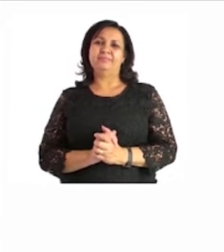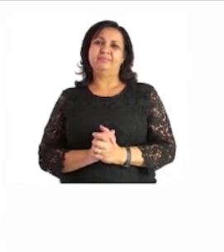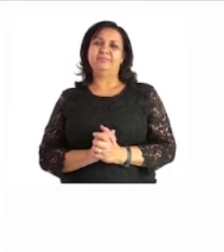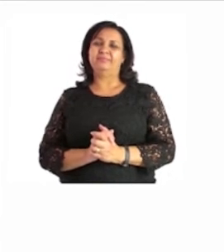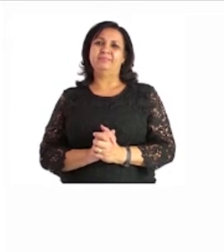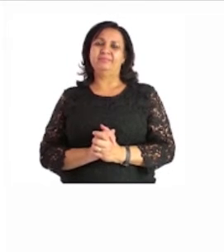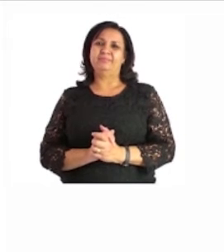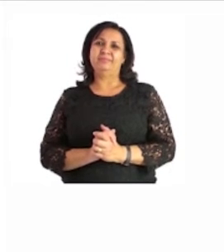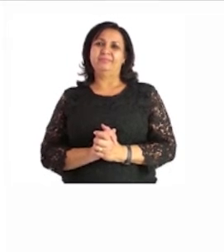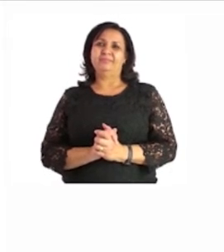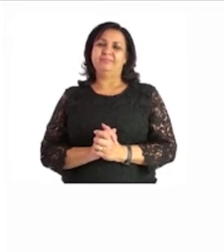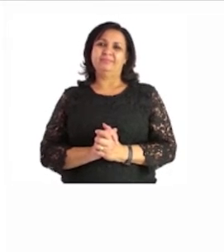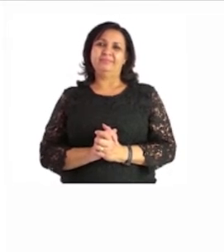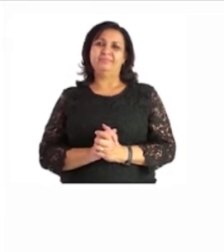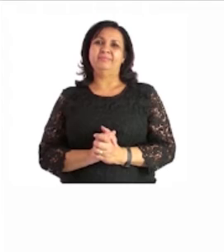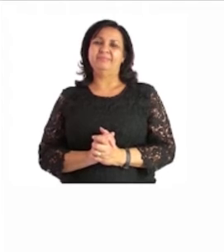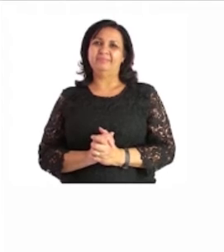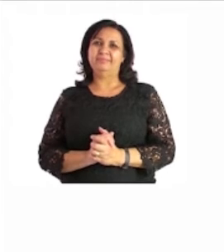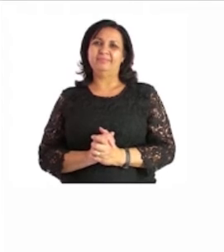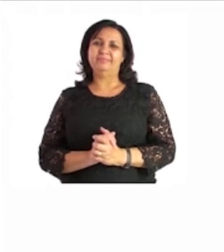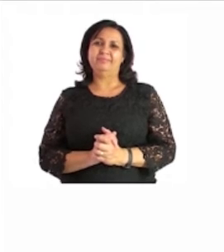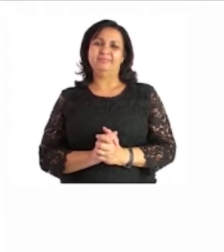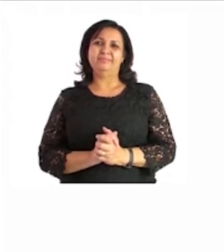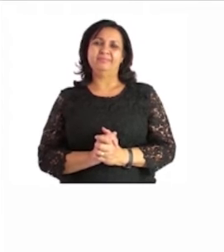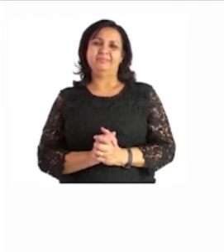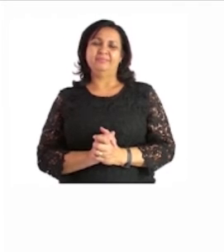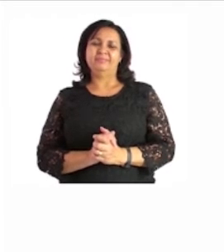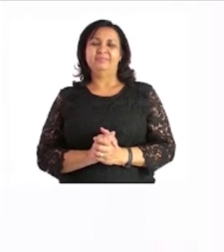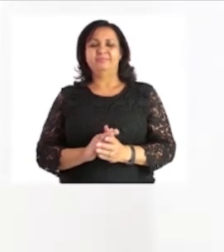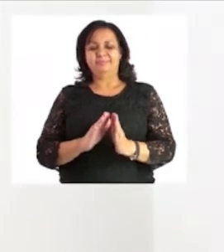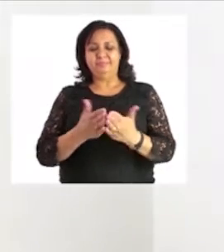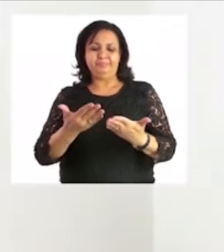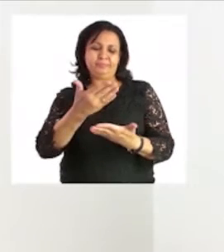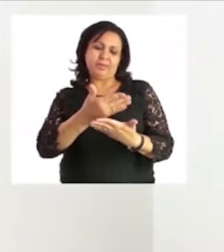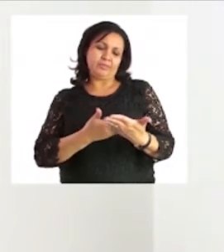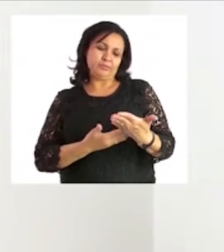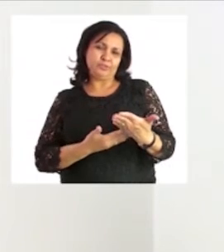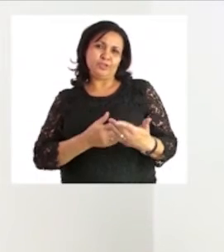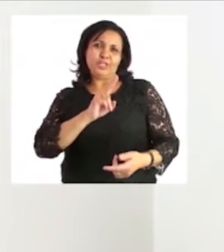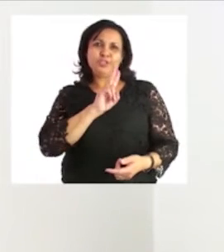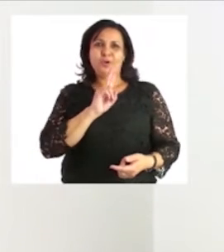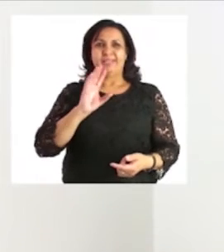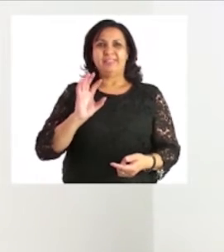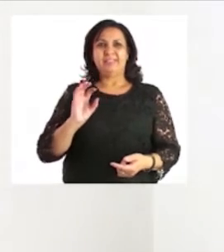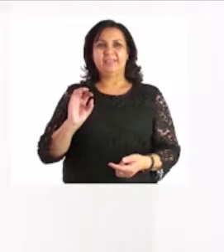it in. That was very quick. So we will now turn to page